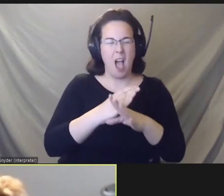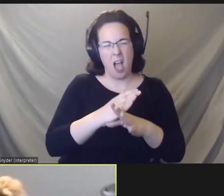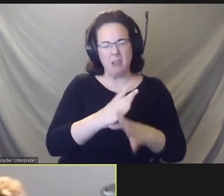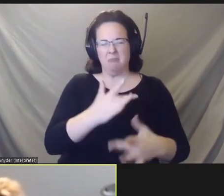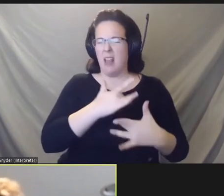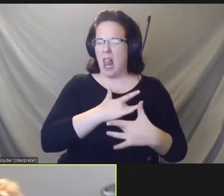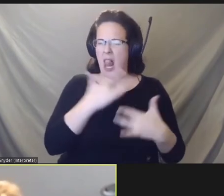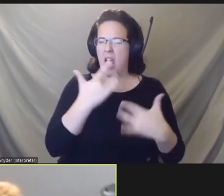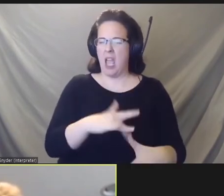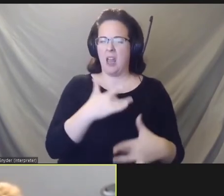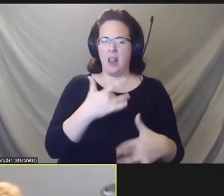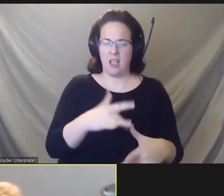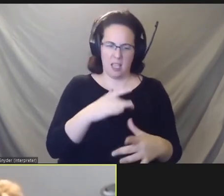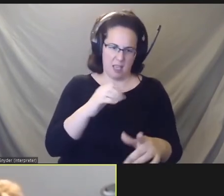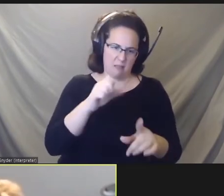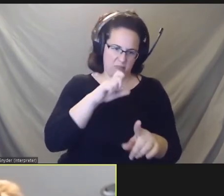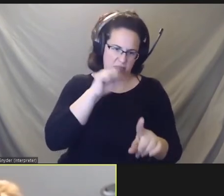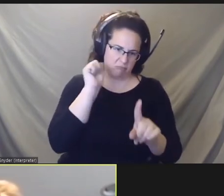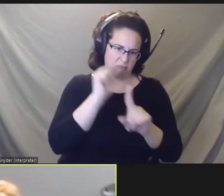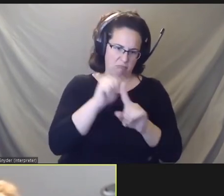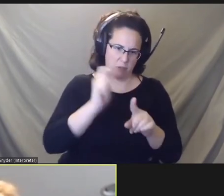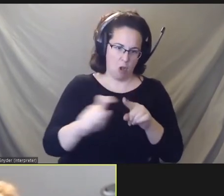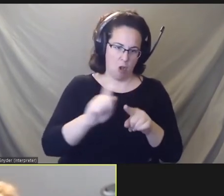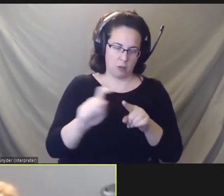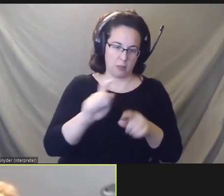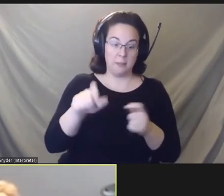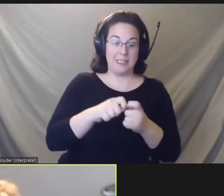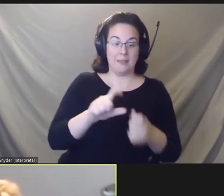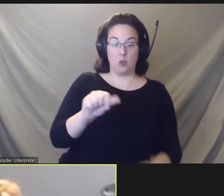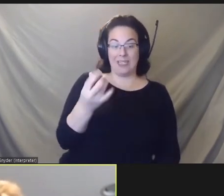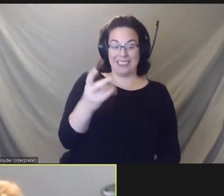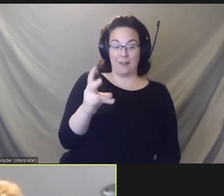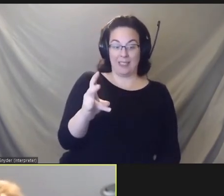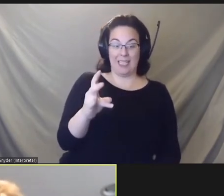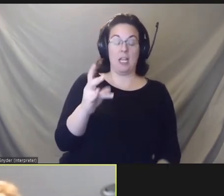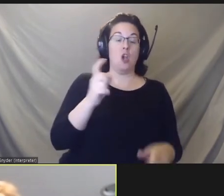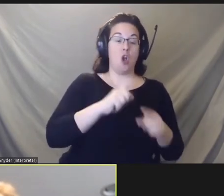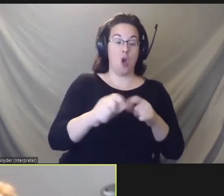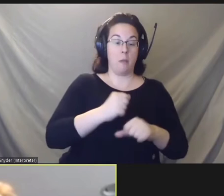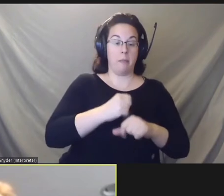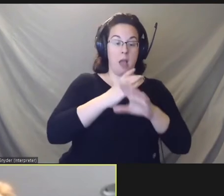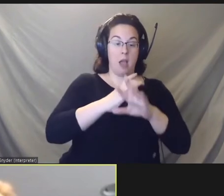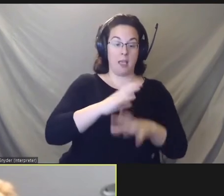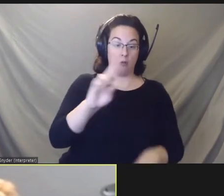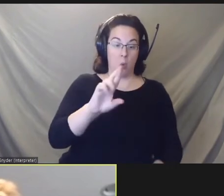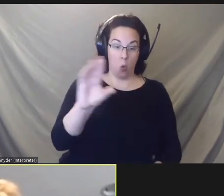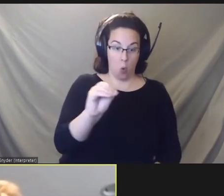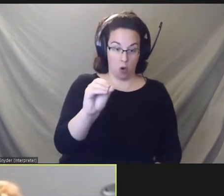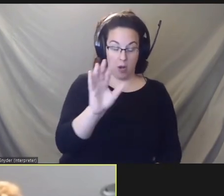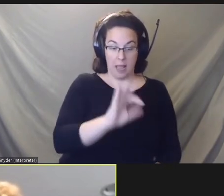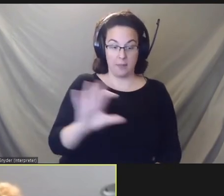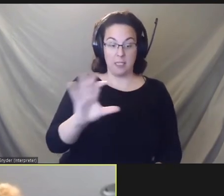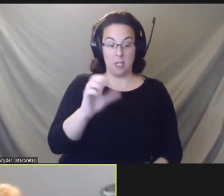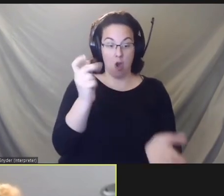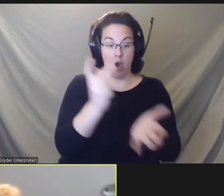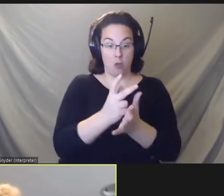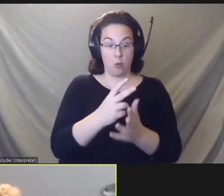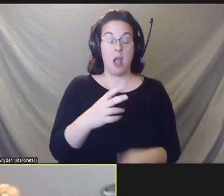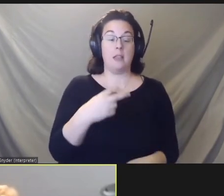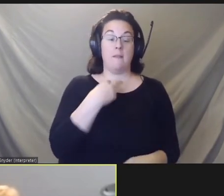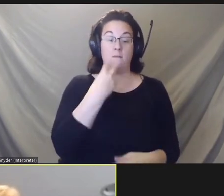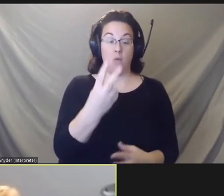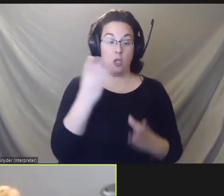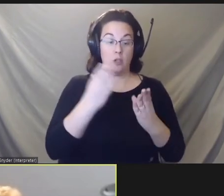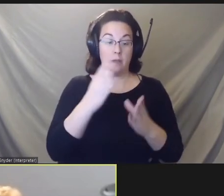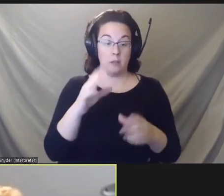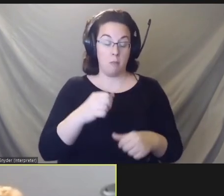calls. Specifically, in the 2017 call blocking report and order, the commission authorized voice service providers to block